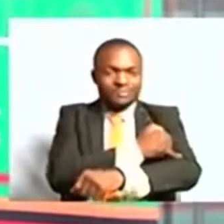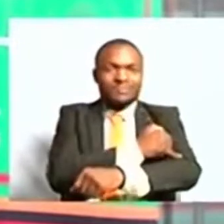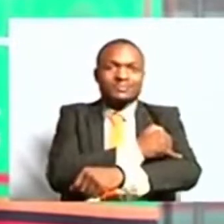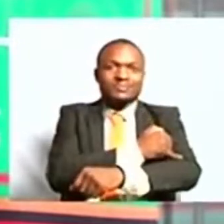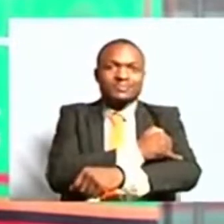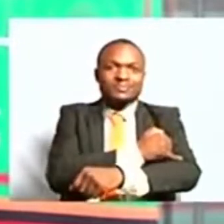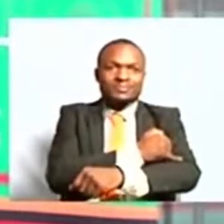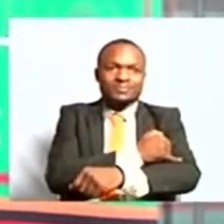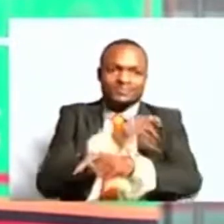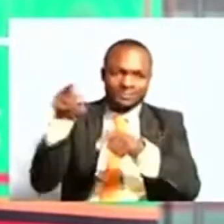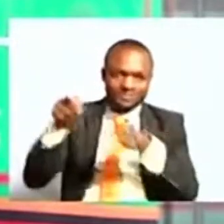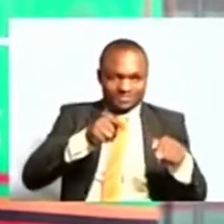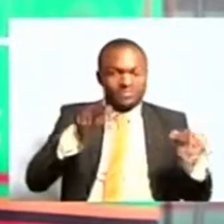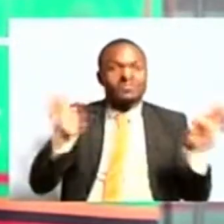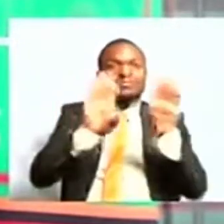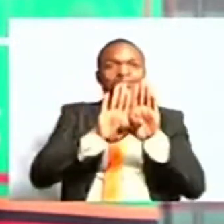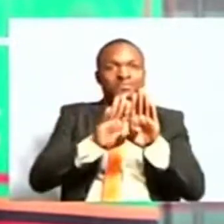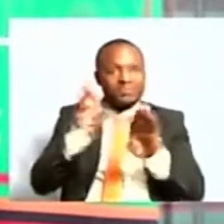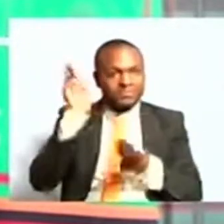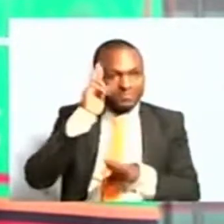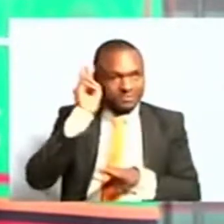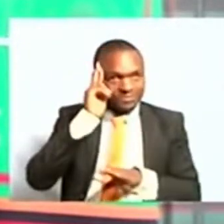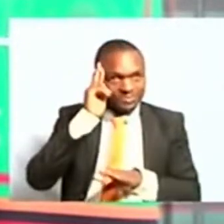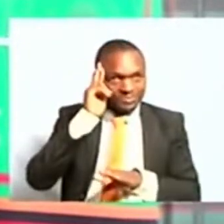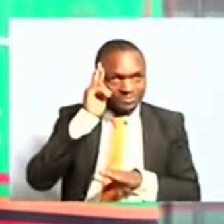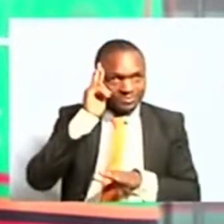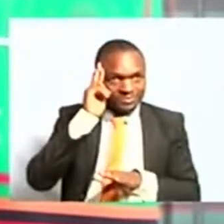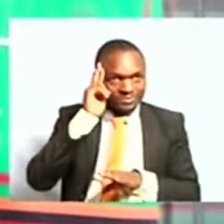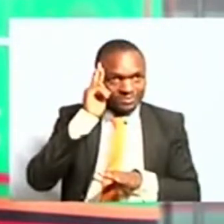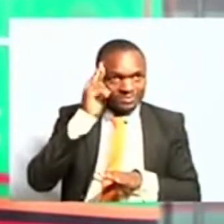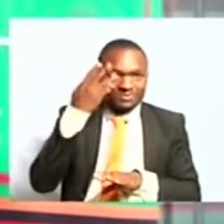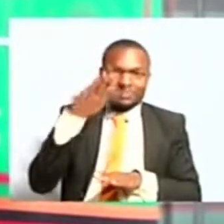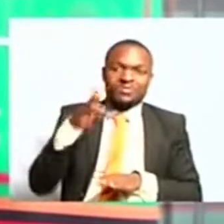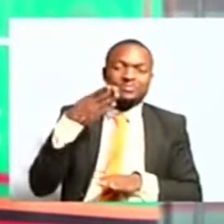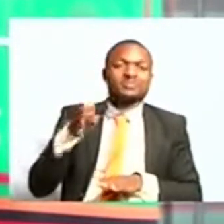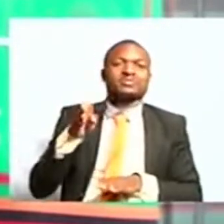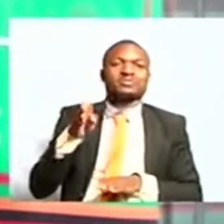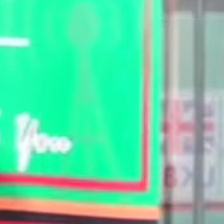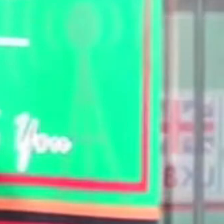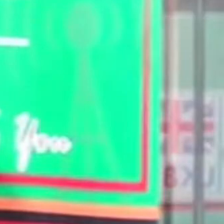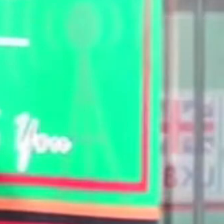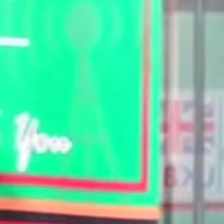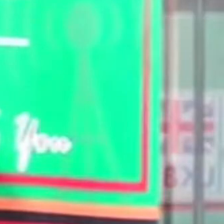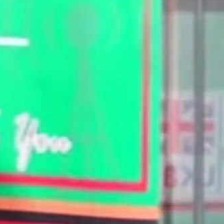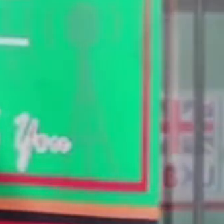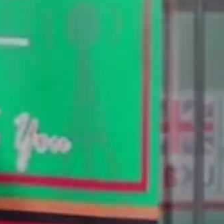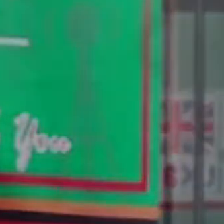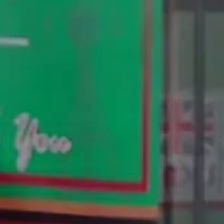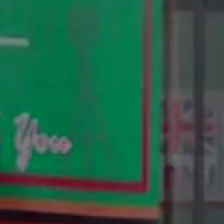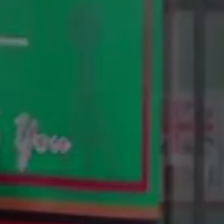Manda. As we come to the close, remember, the blue light is watching you.